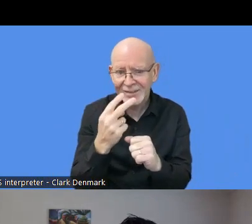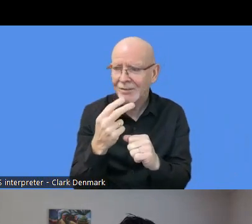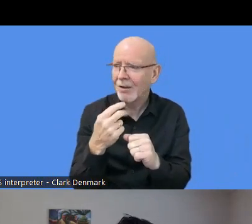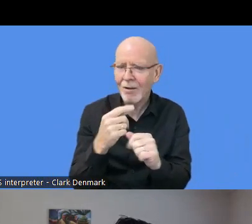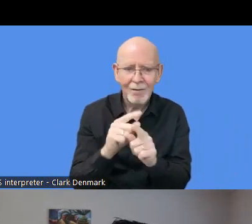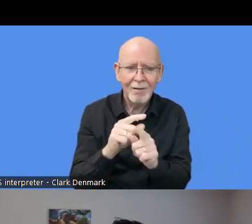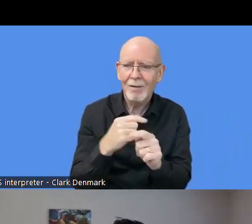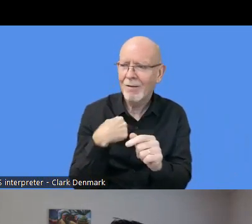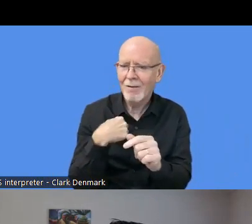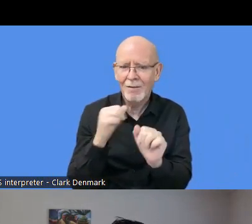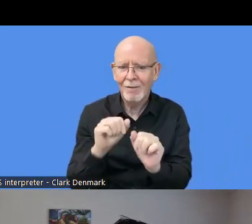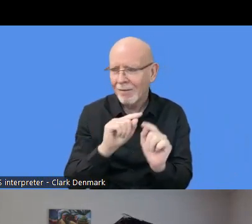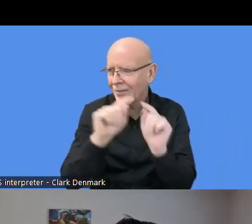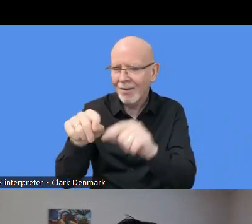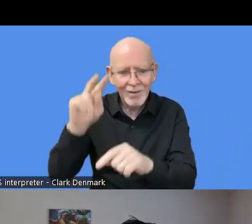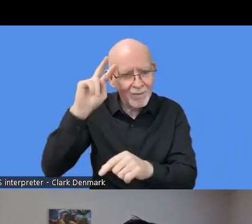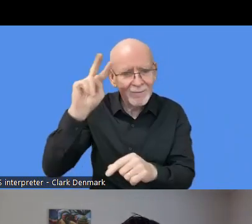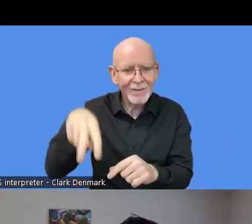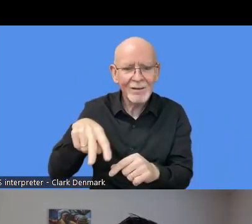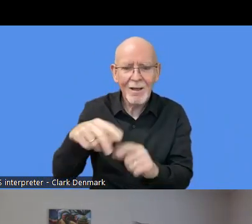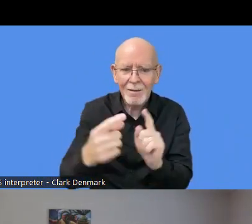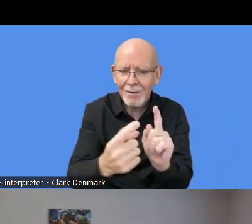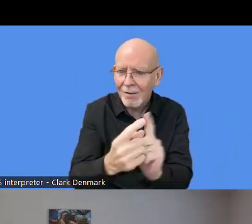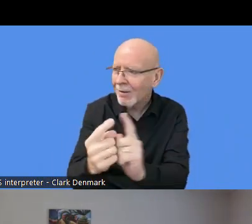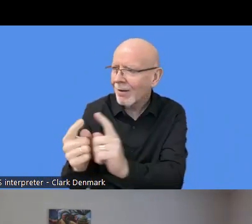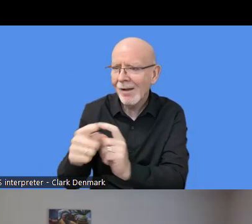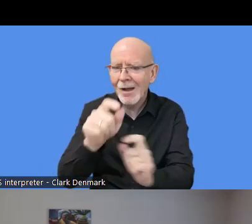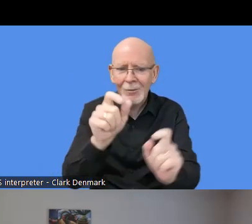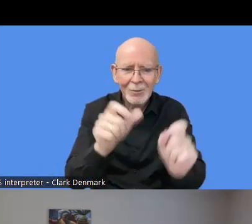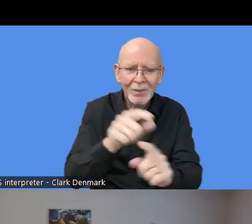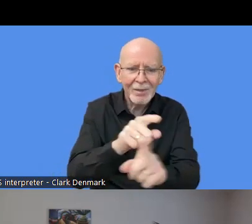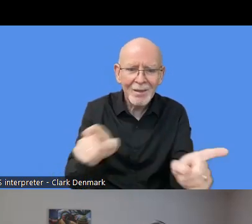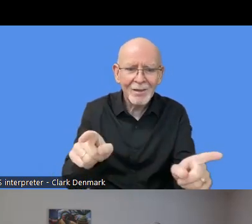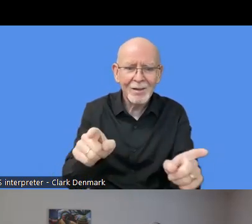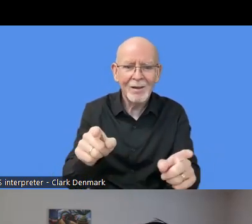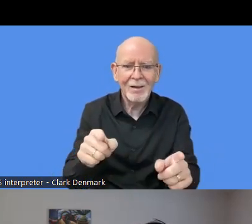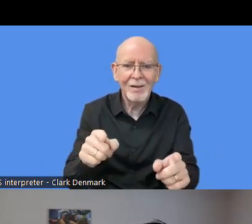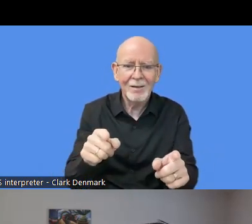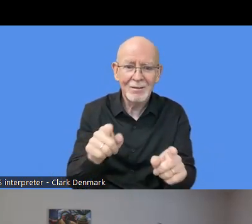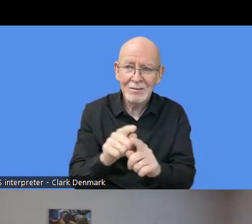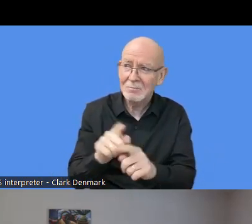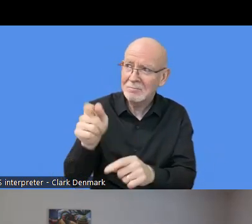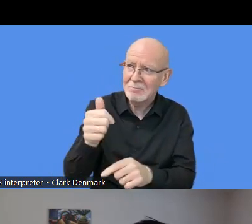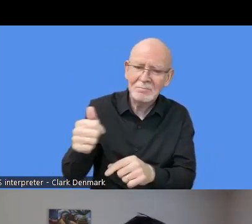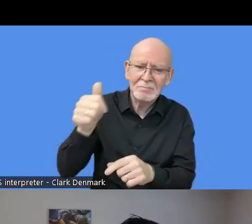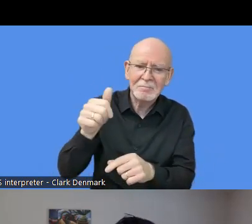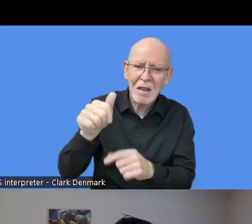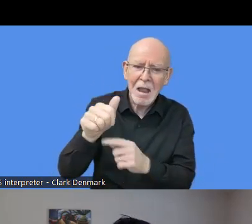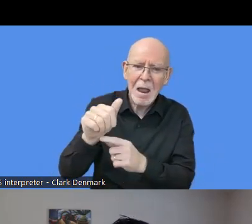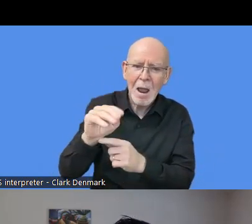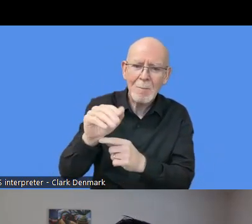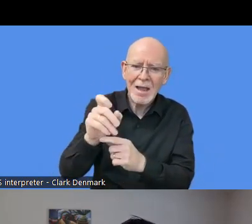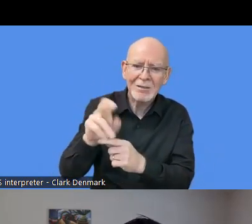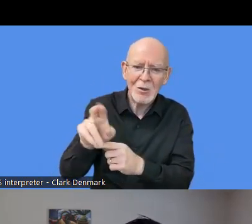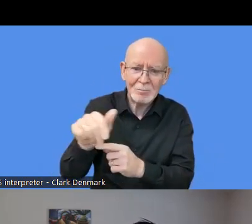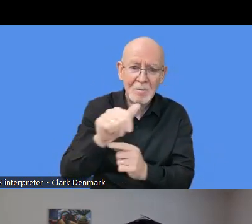Ambassador and Anna have said. It's really a really amazing mix of